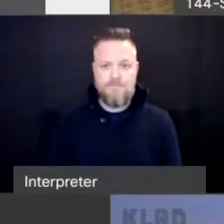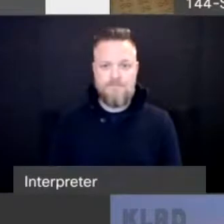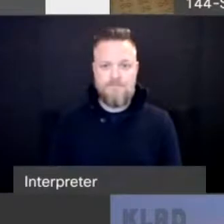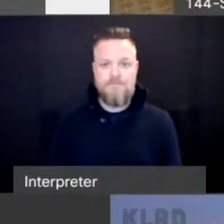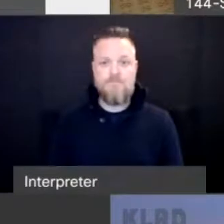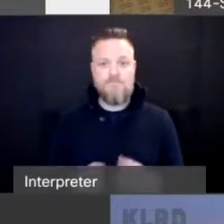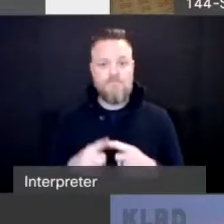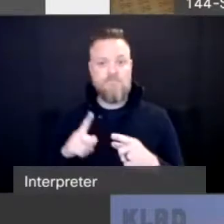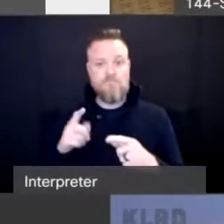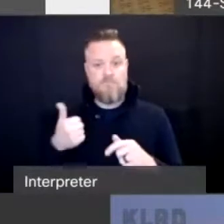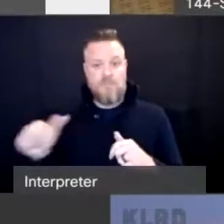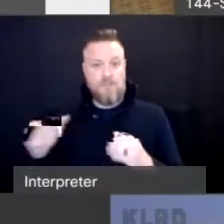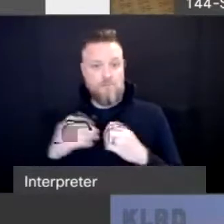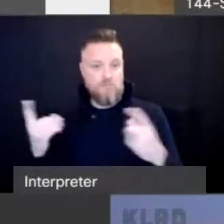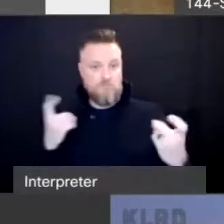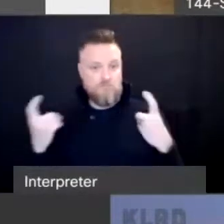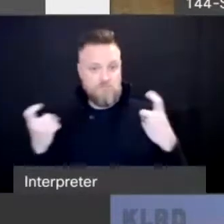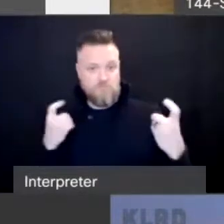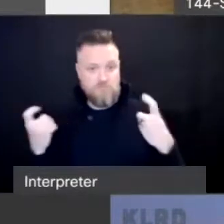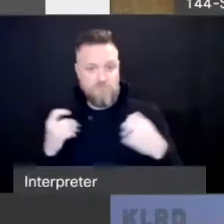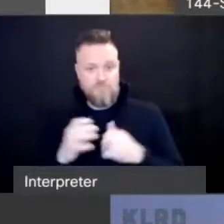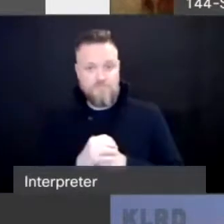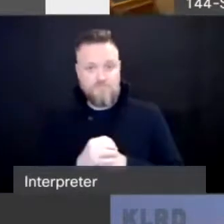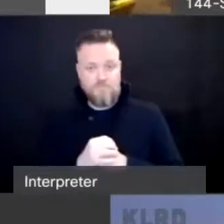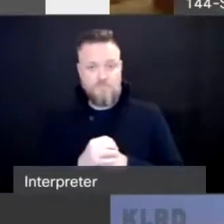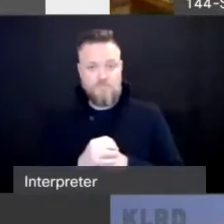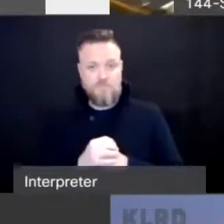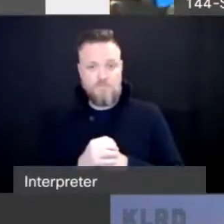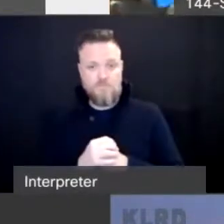Any additional questions?